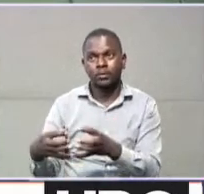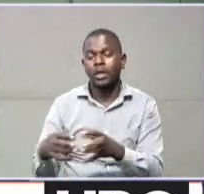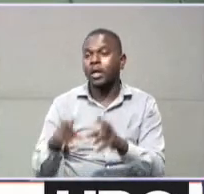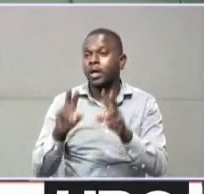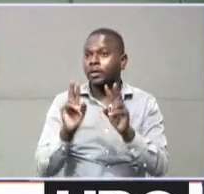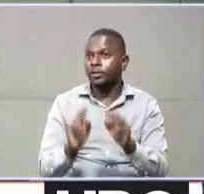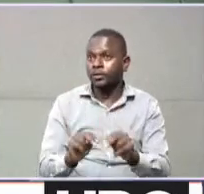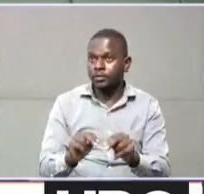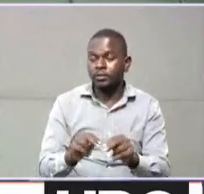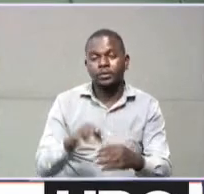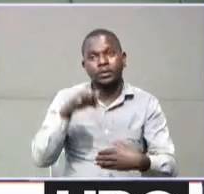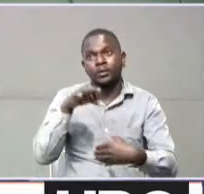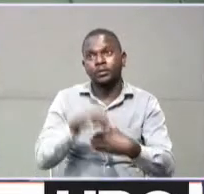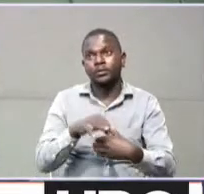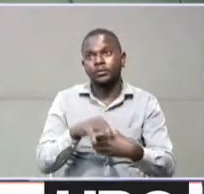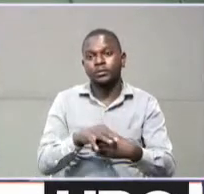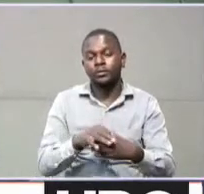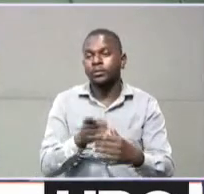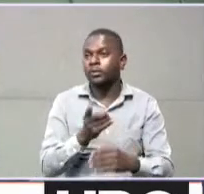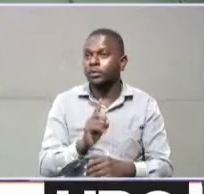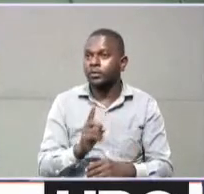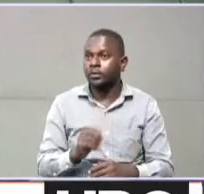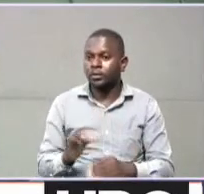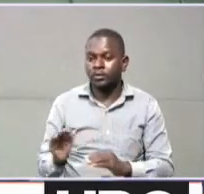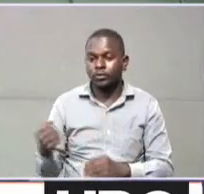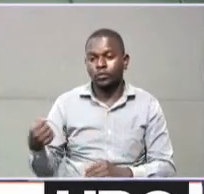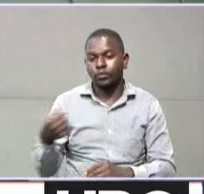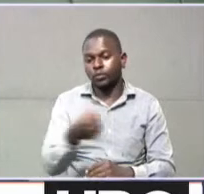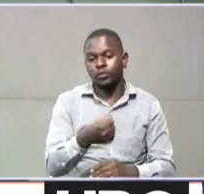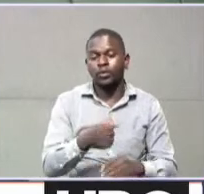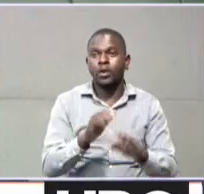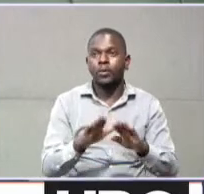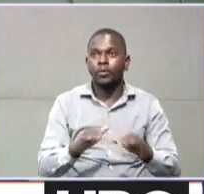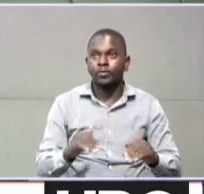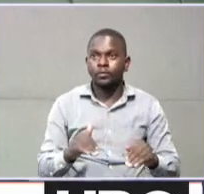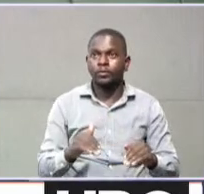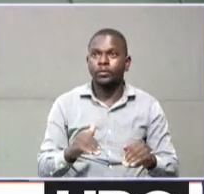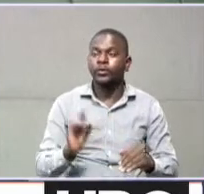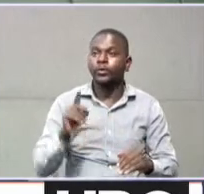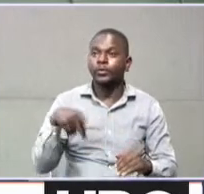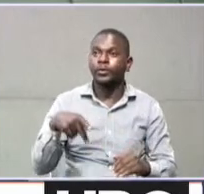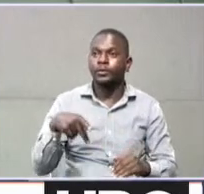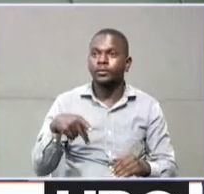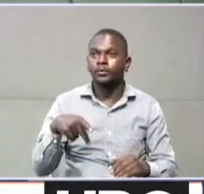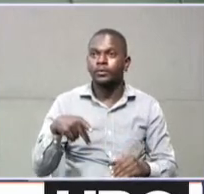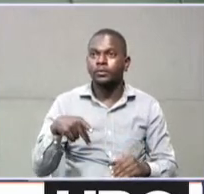not elected to parliament other than their own platform